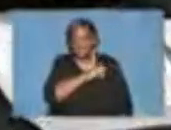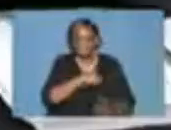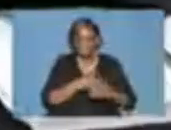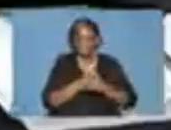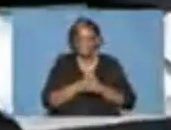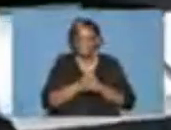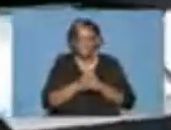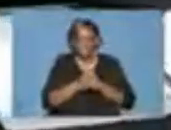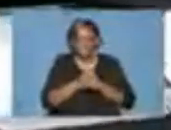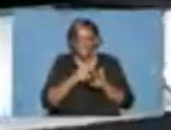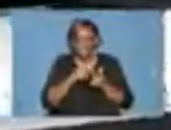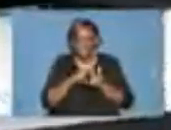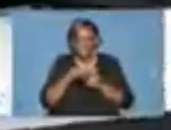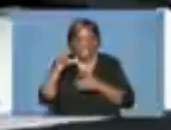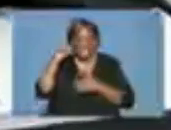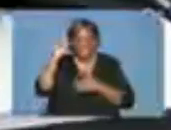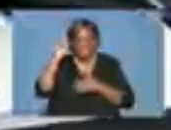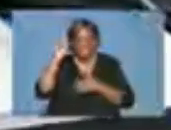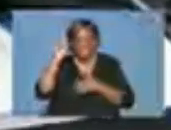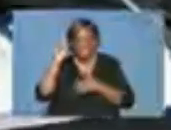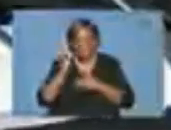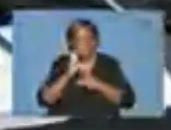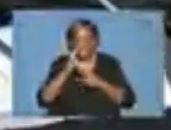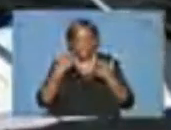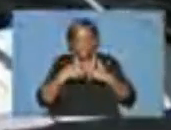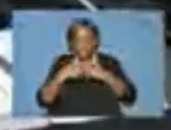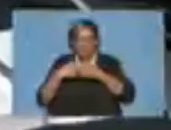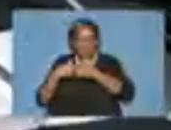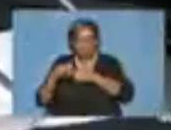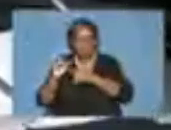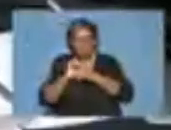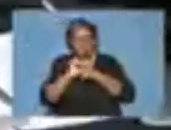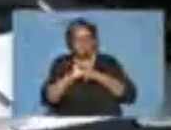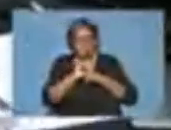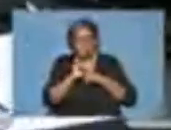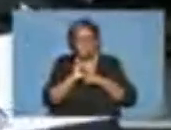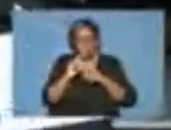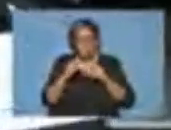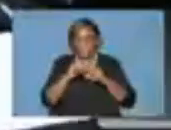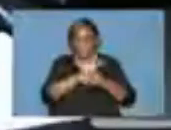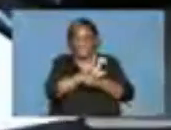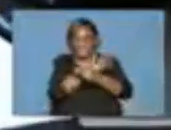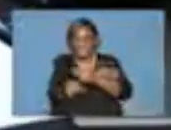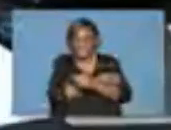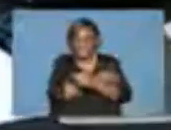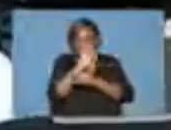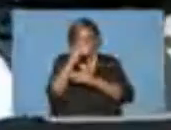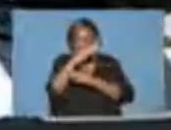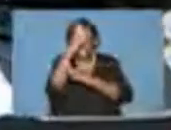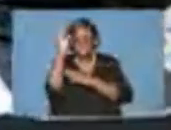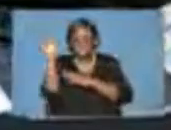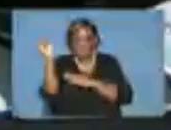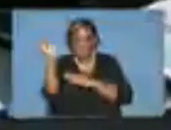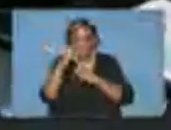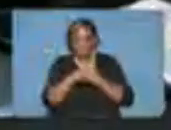Well, the government advances the local energy sector with a two-week training workshop on energy auditing and solar assessment. Minister